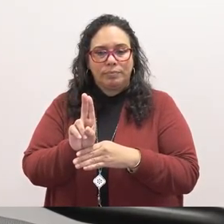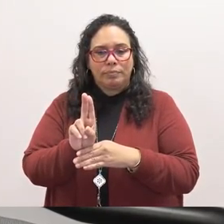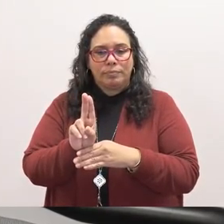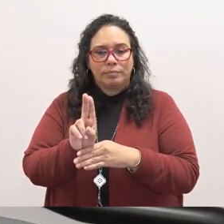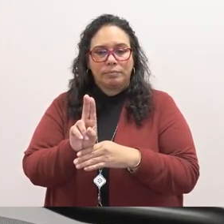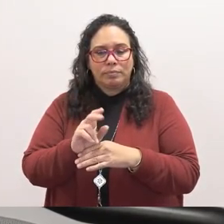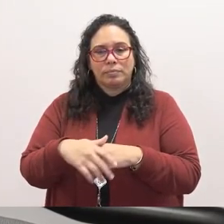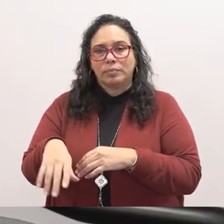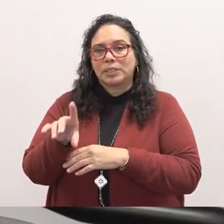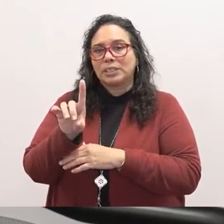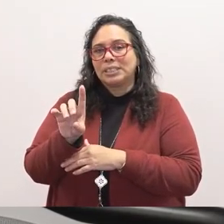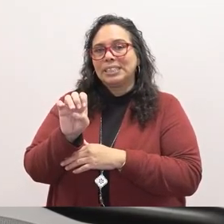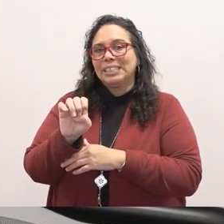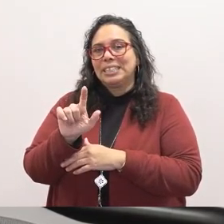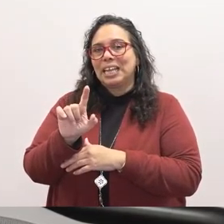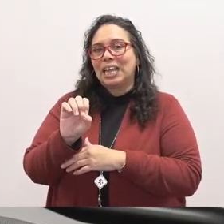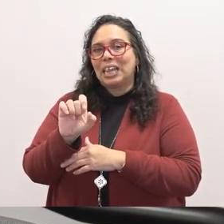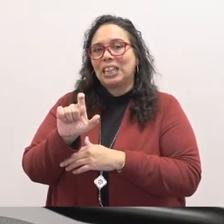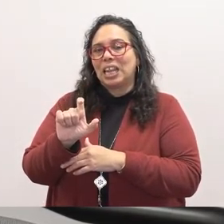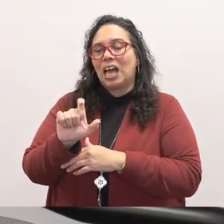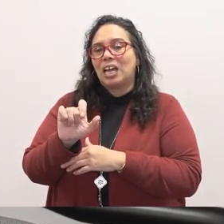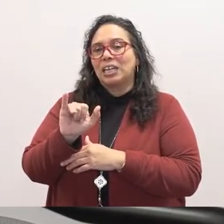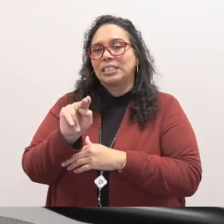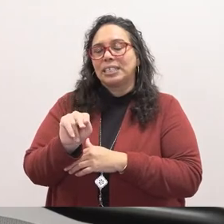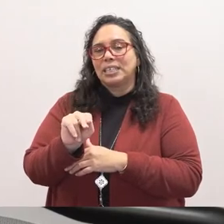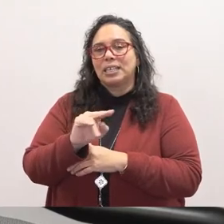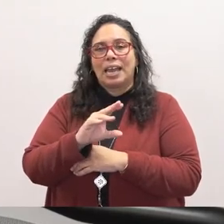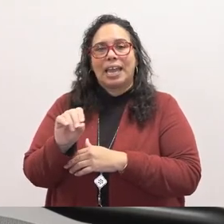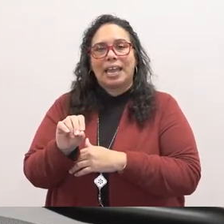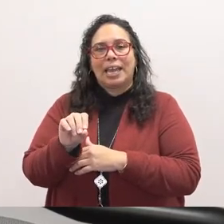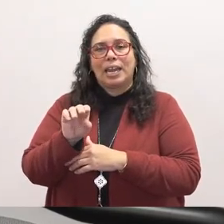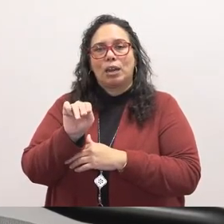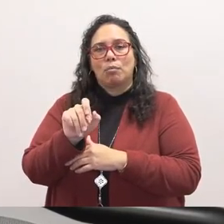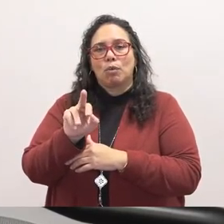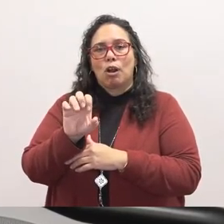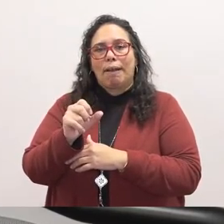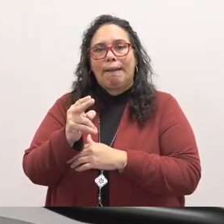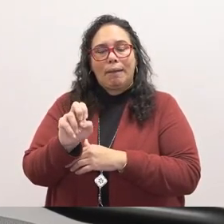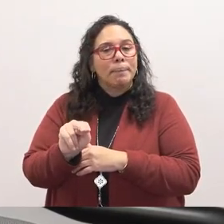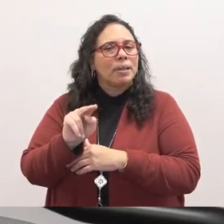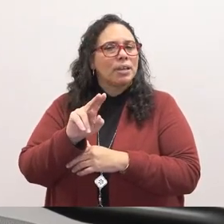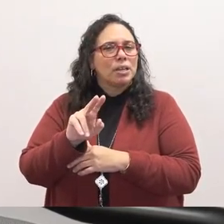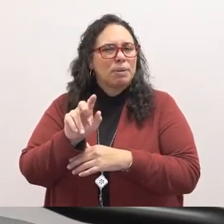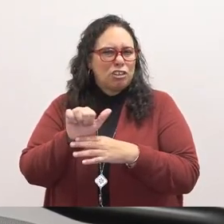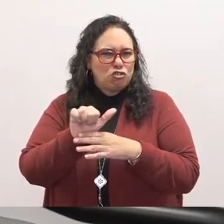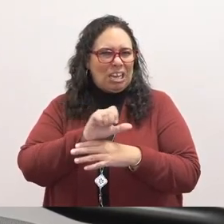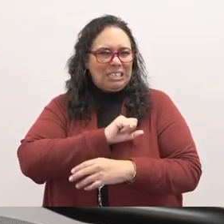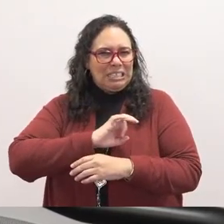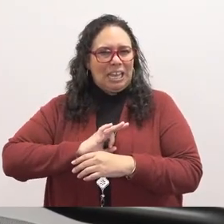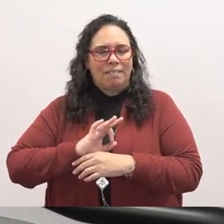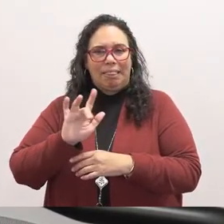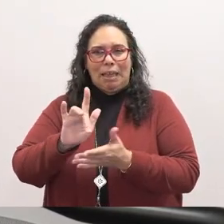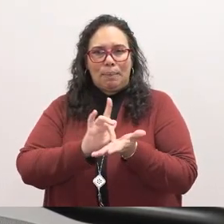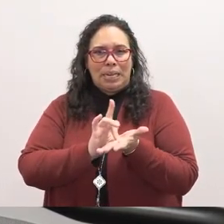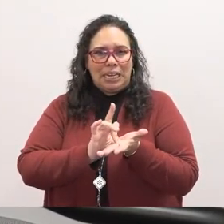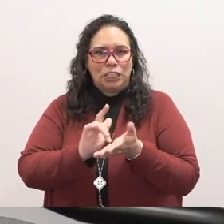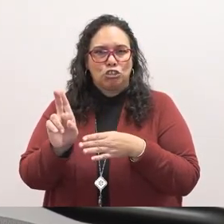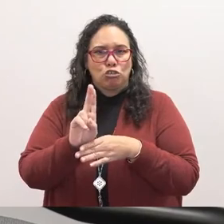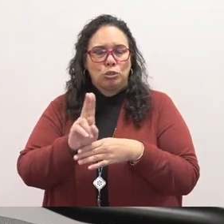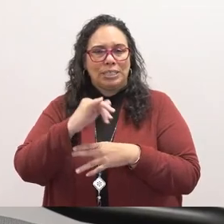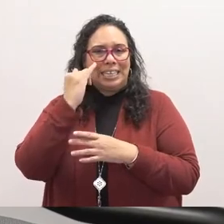naloxone, also commonly referred to as Narcan, by trained staff. This medication would be used in the event of